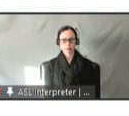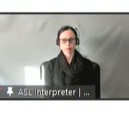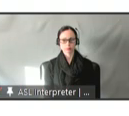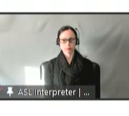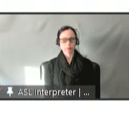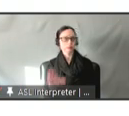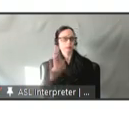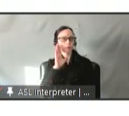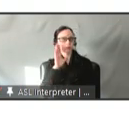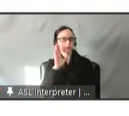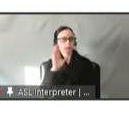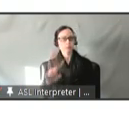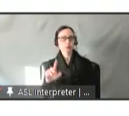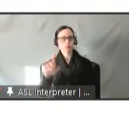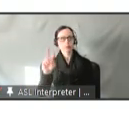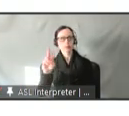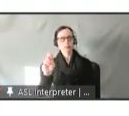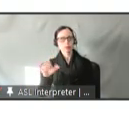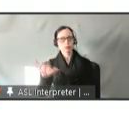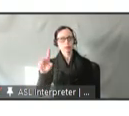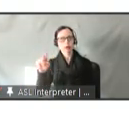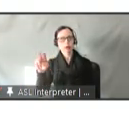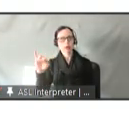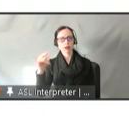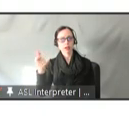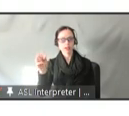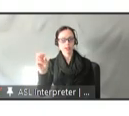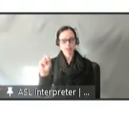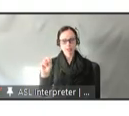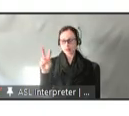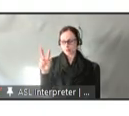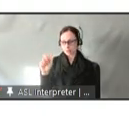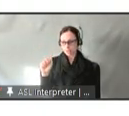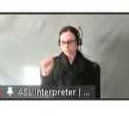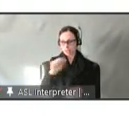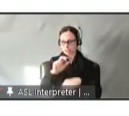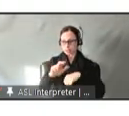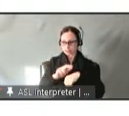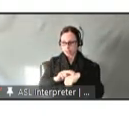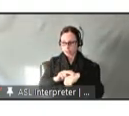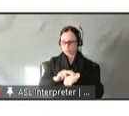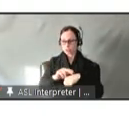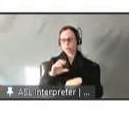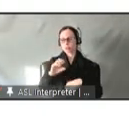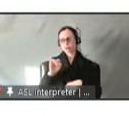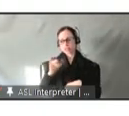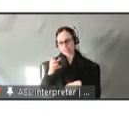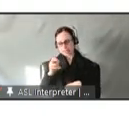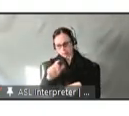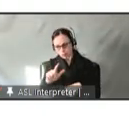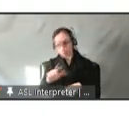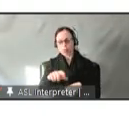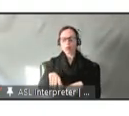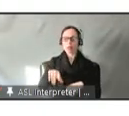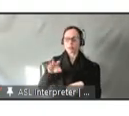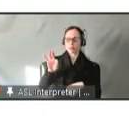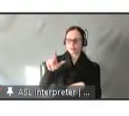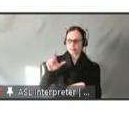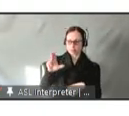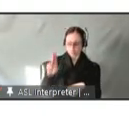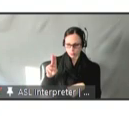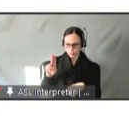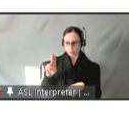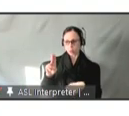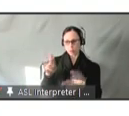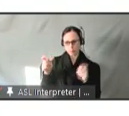Hi, everybody. I'm Troy Knighton, VA's National Seasonal Influenza Program Manager.